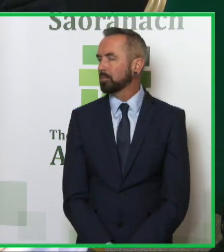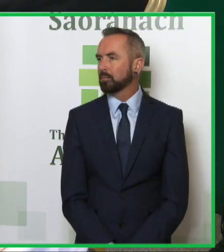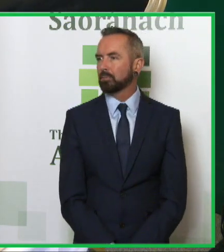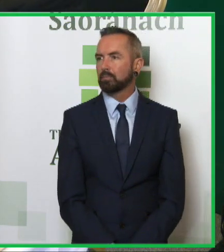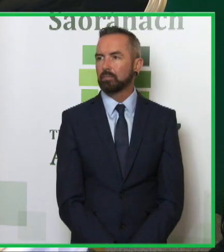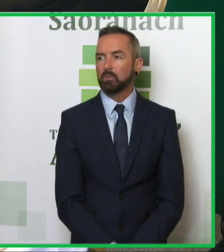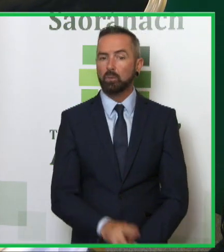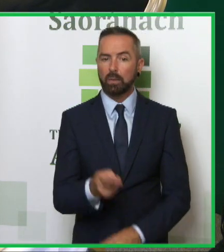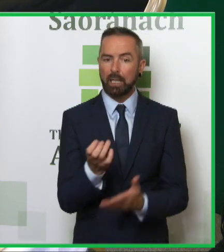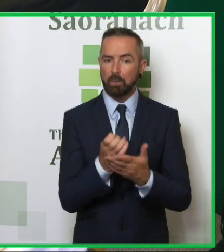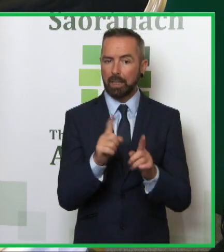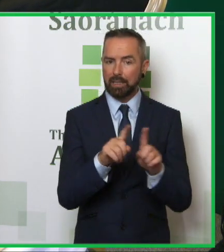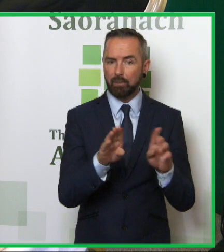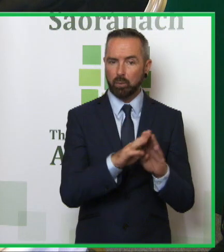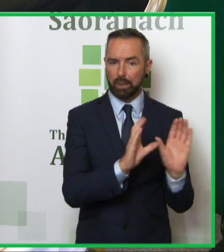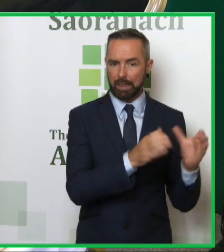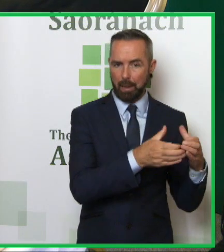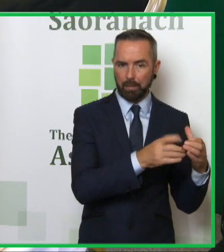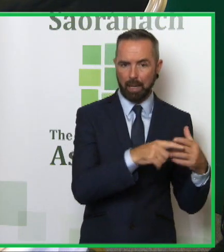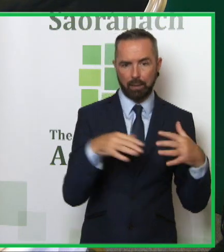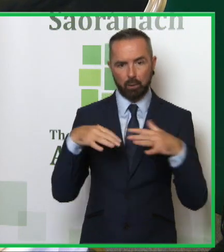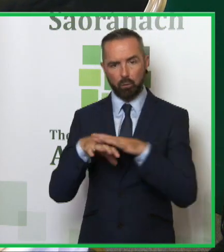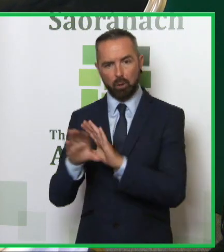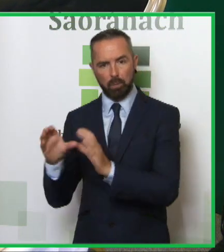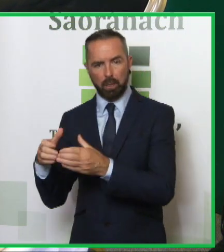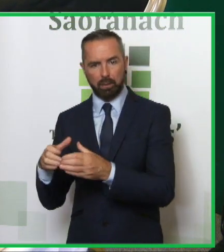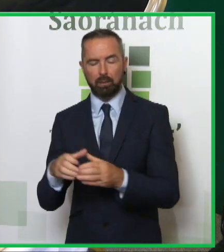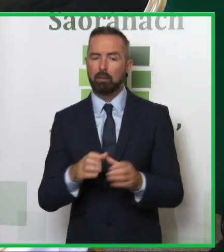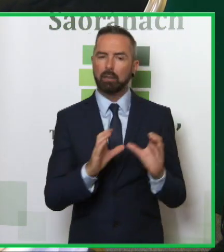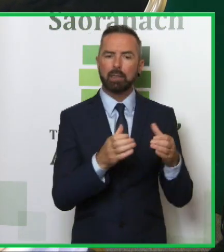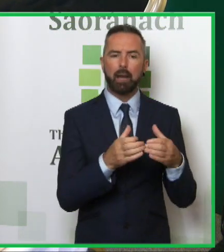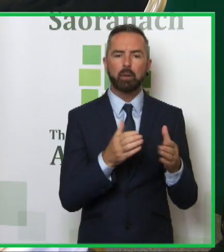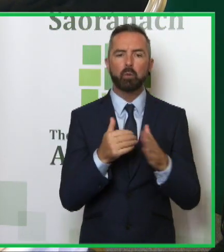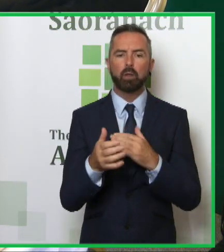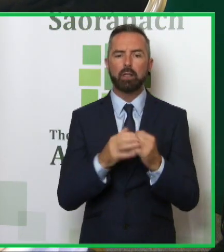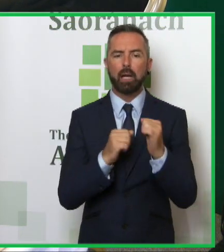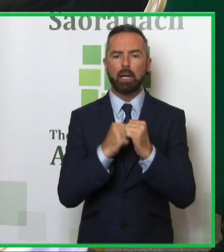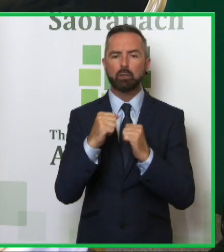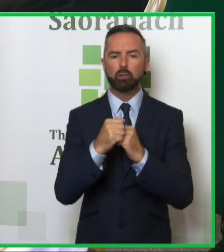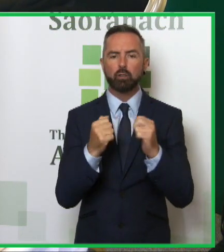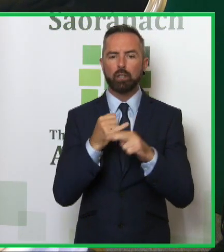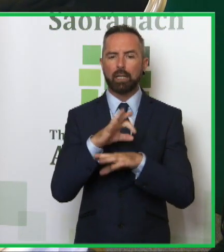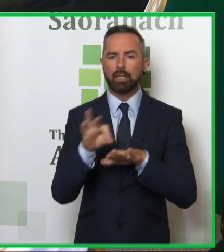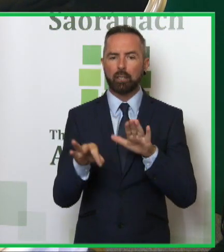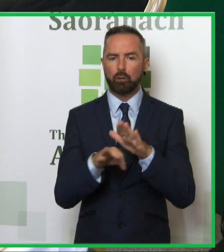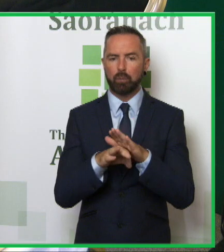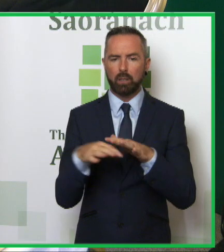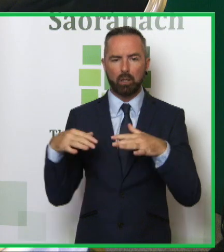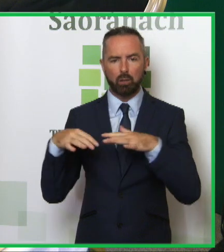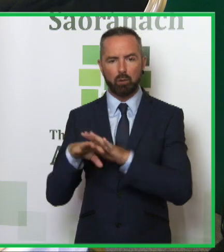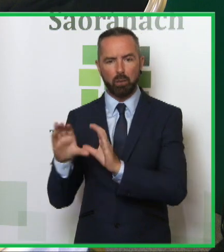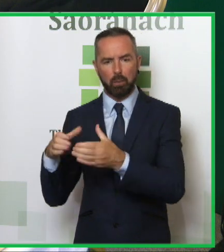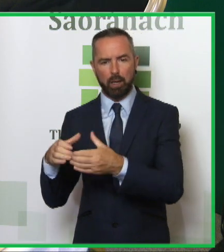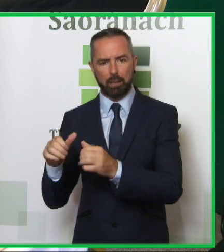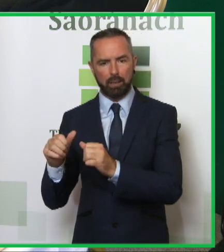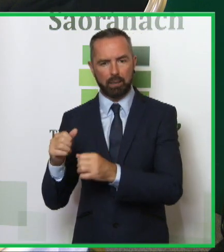between a cabinet committee and a cross-party committee. So a cabinet committee is a structure within government, right? And a cross-party committee